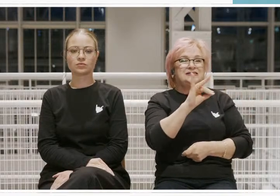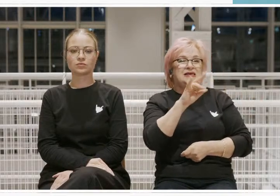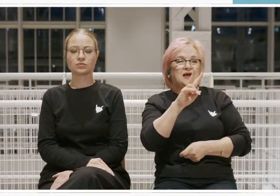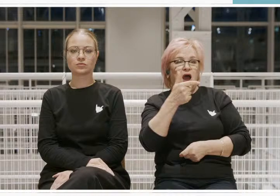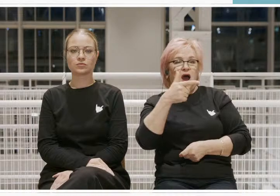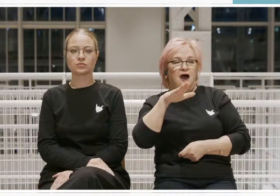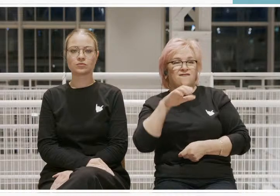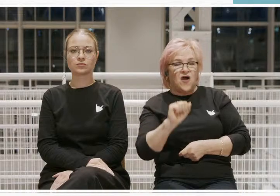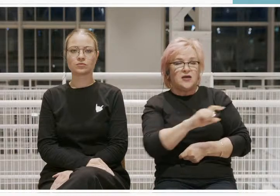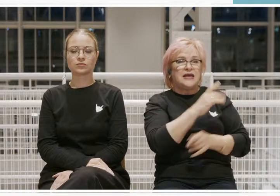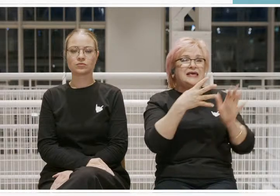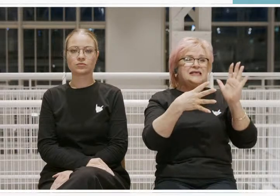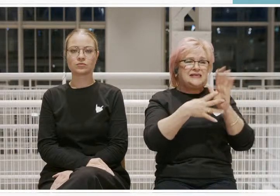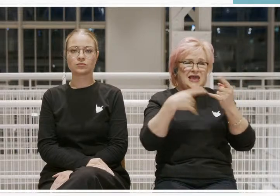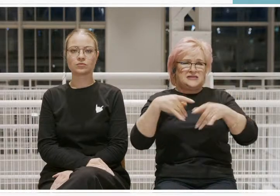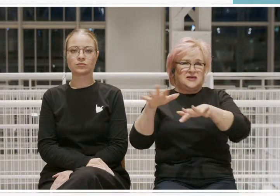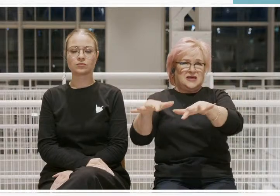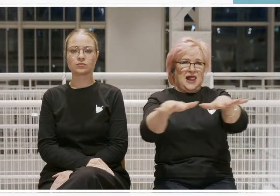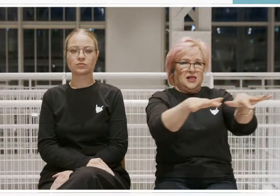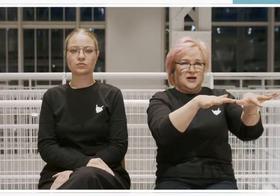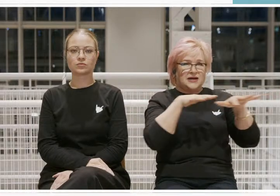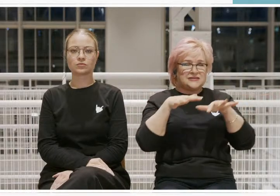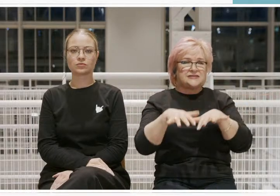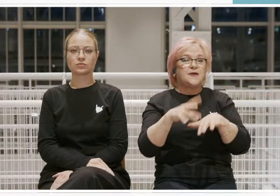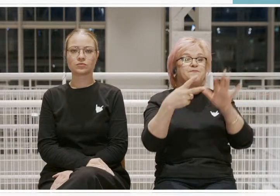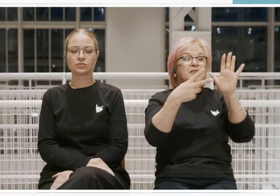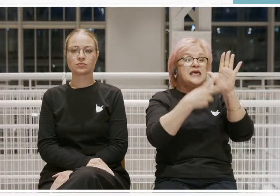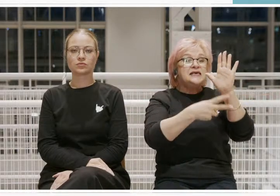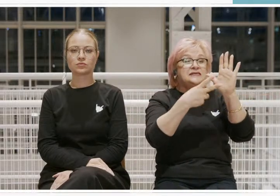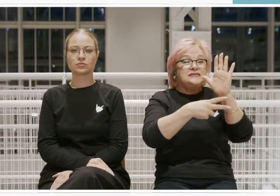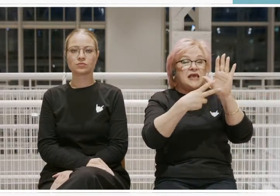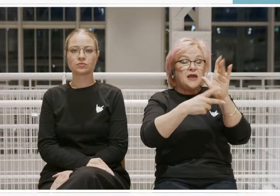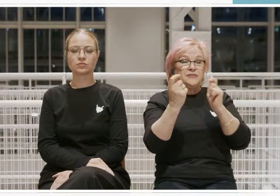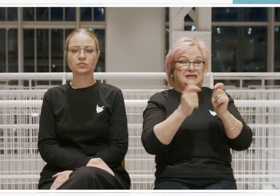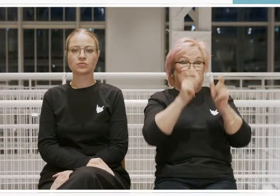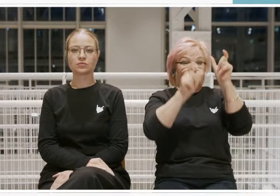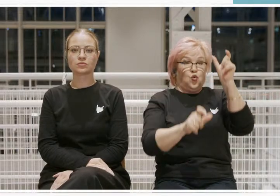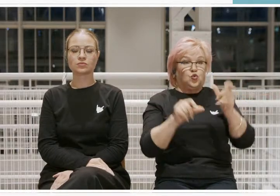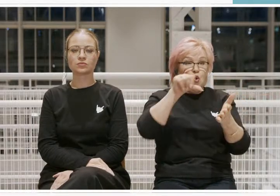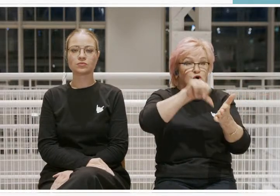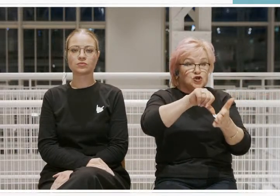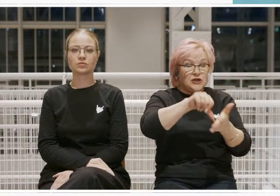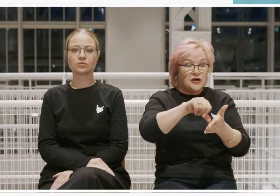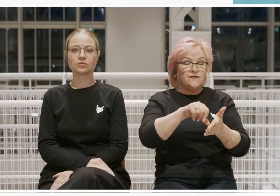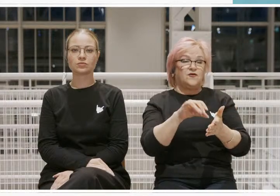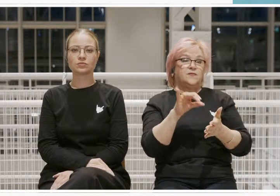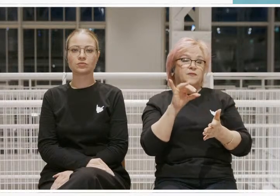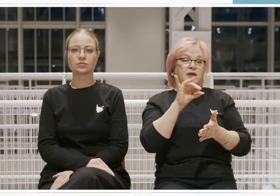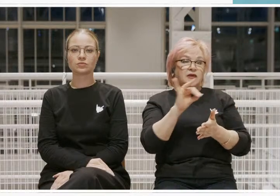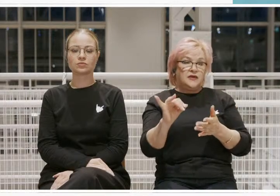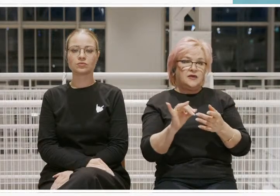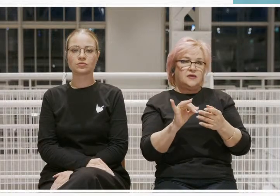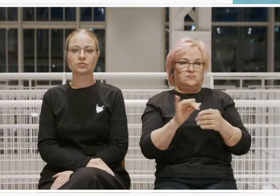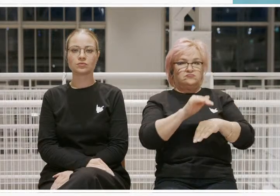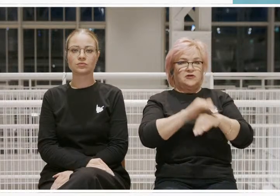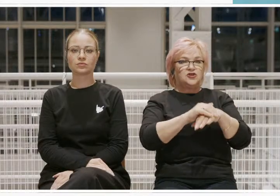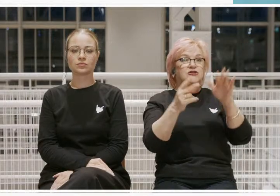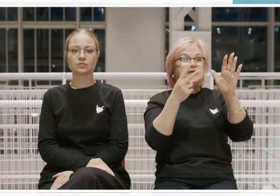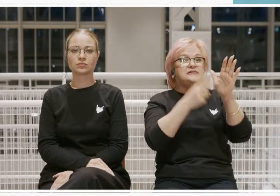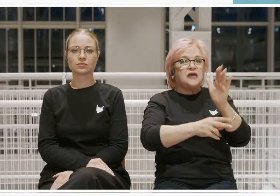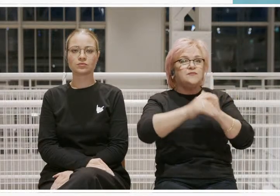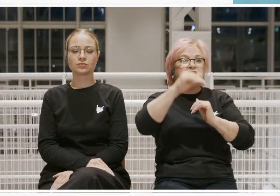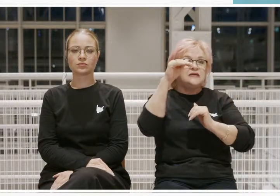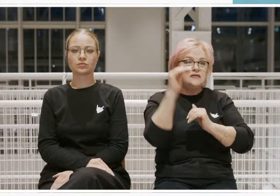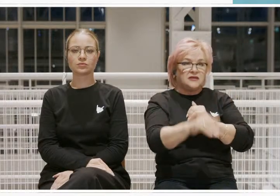10 venues with the participation of 70 artists and almost 70,000 visitors attended